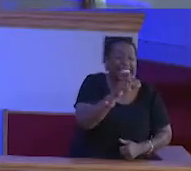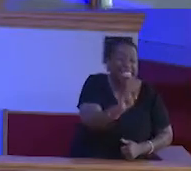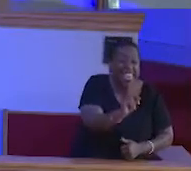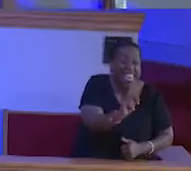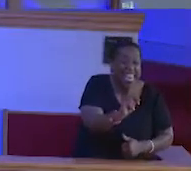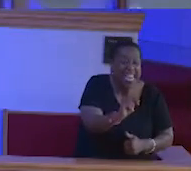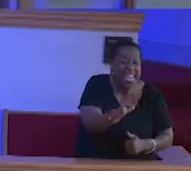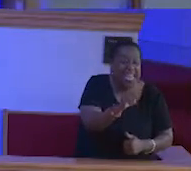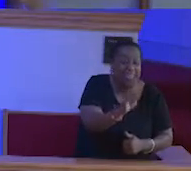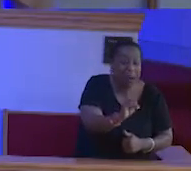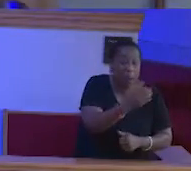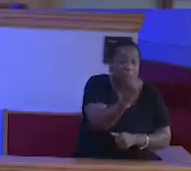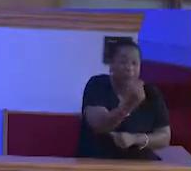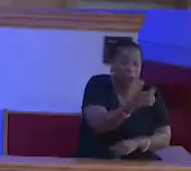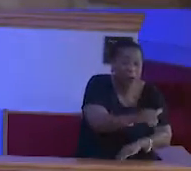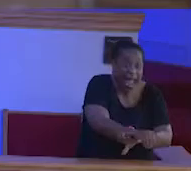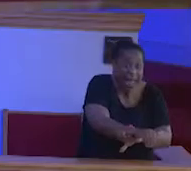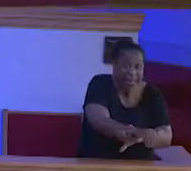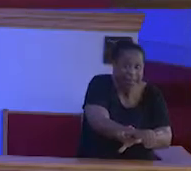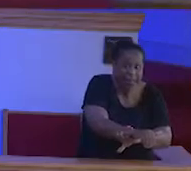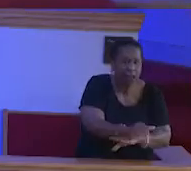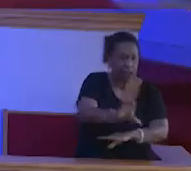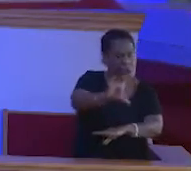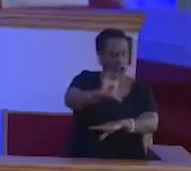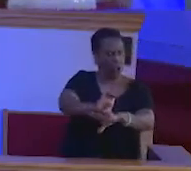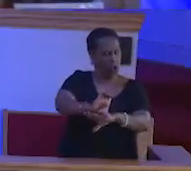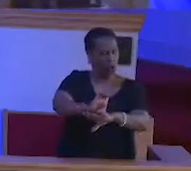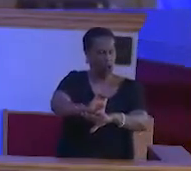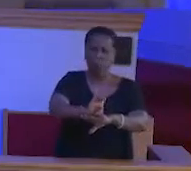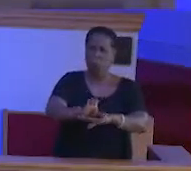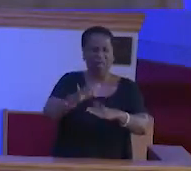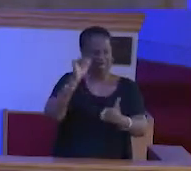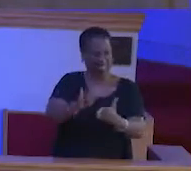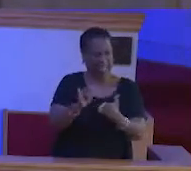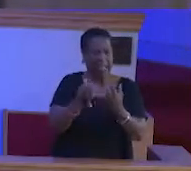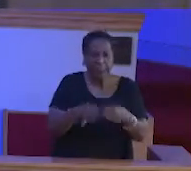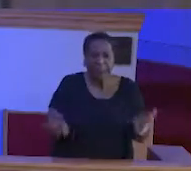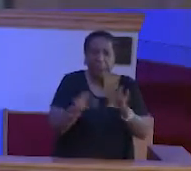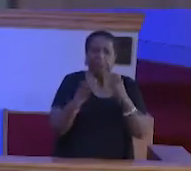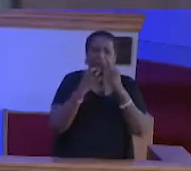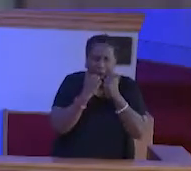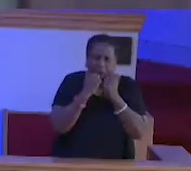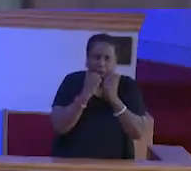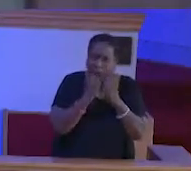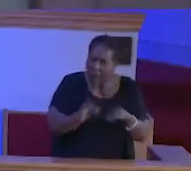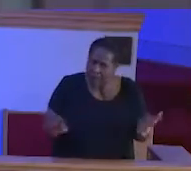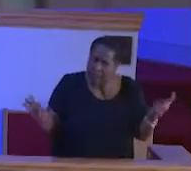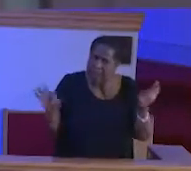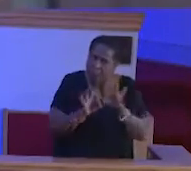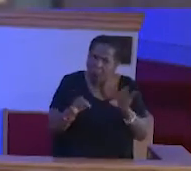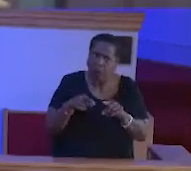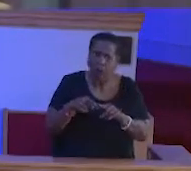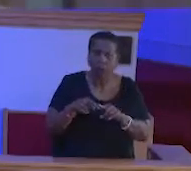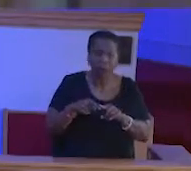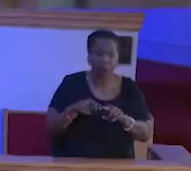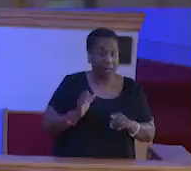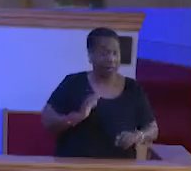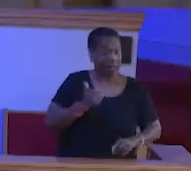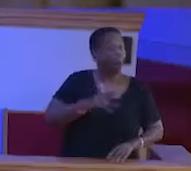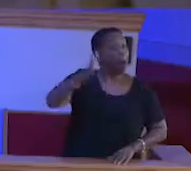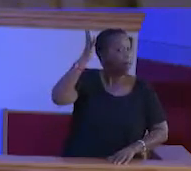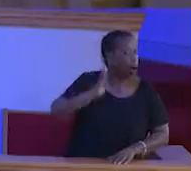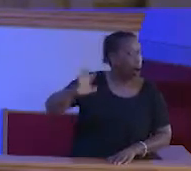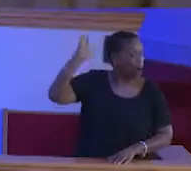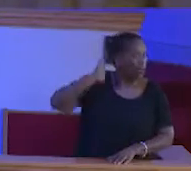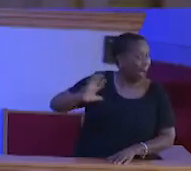On a Saturday night. Church was just that central. In fact, our elders told us